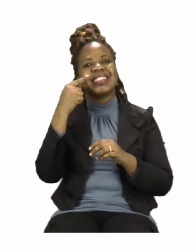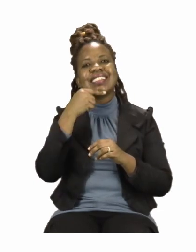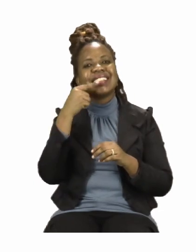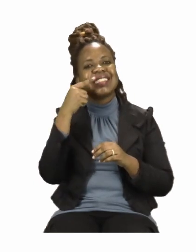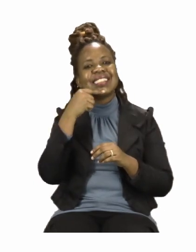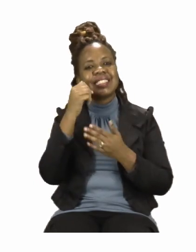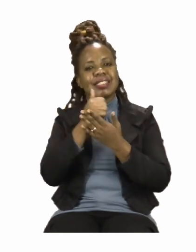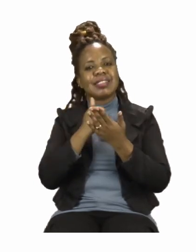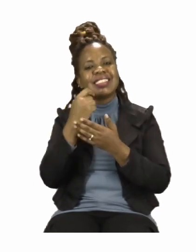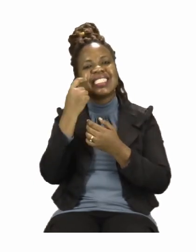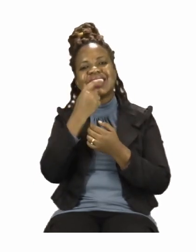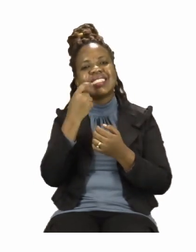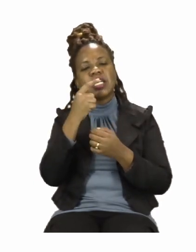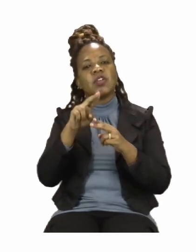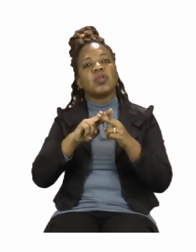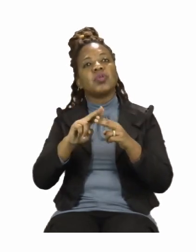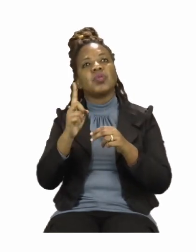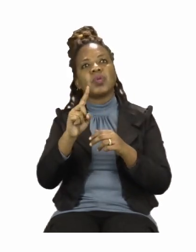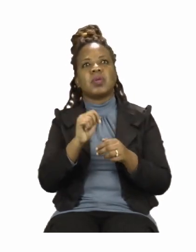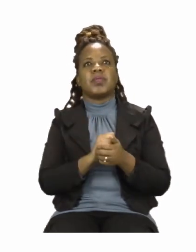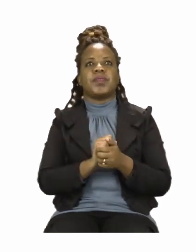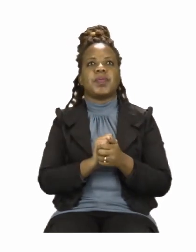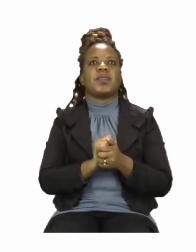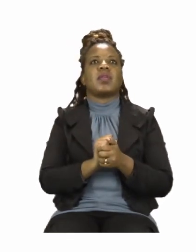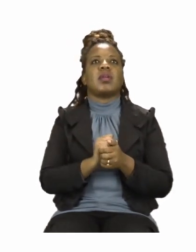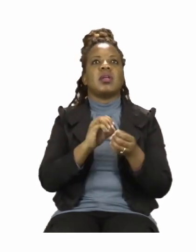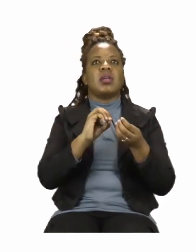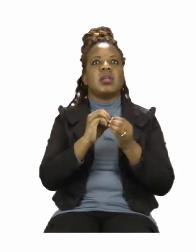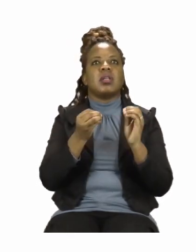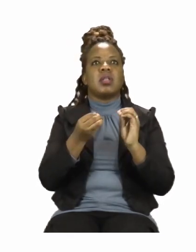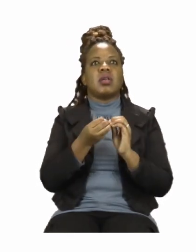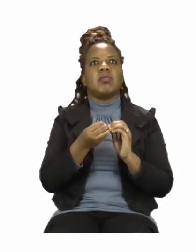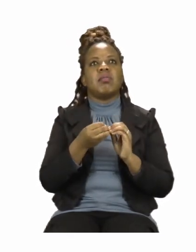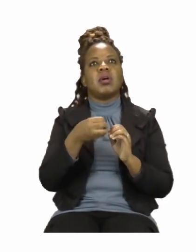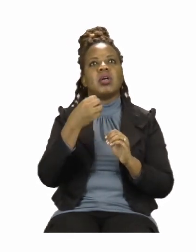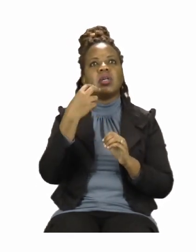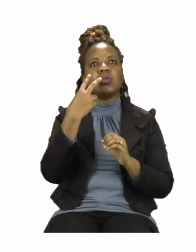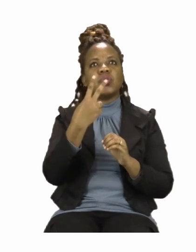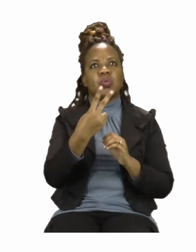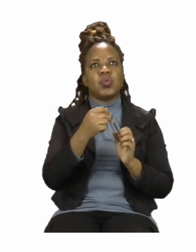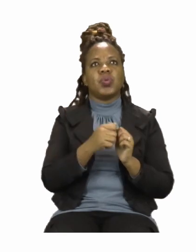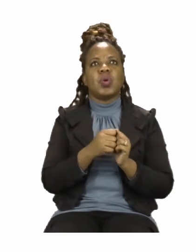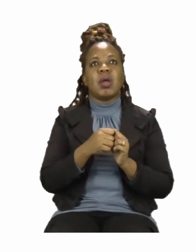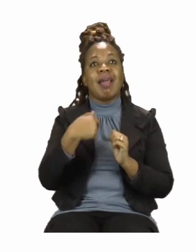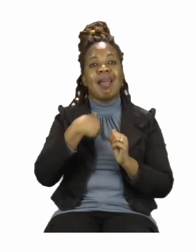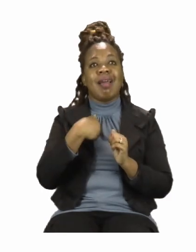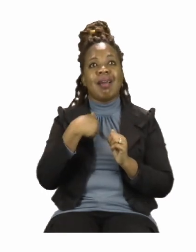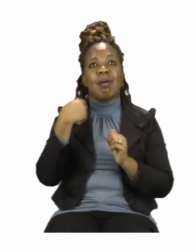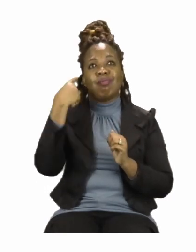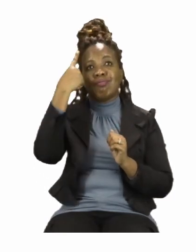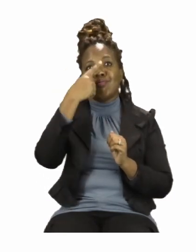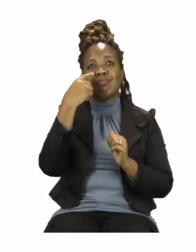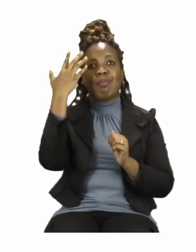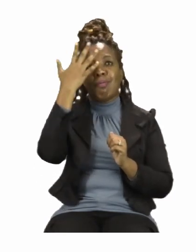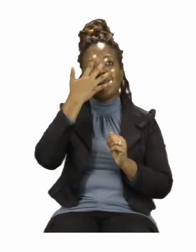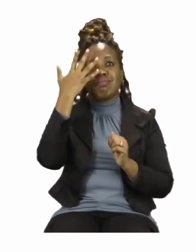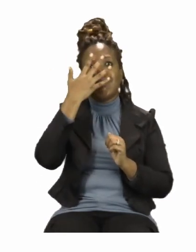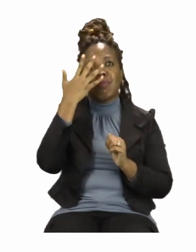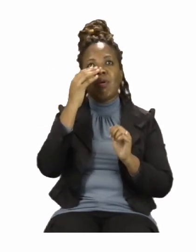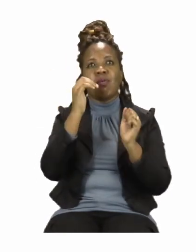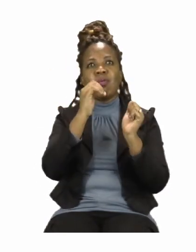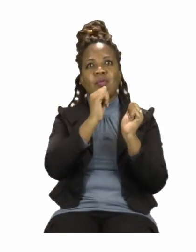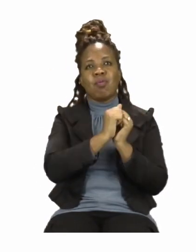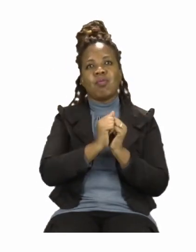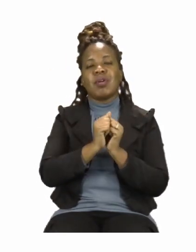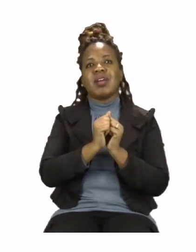Number 2 says, I wash my face with a face cloth and